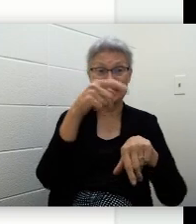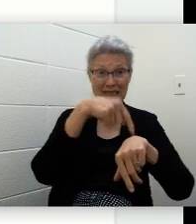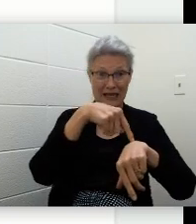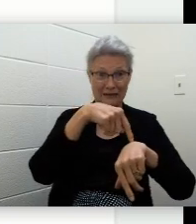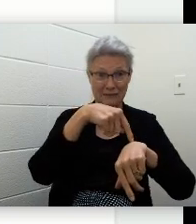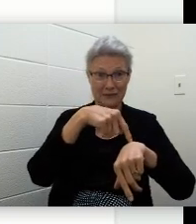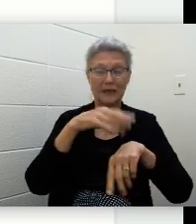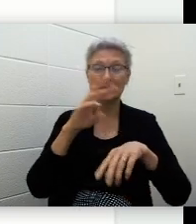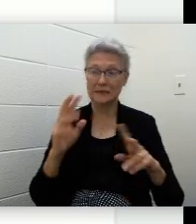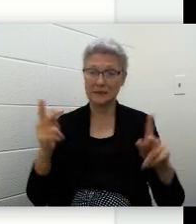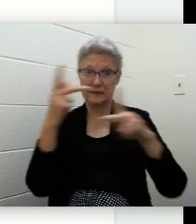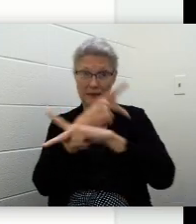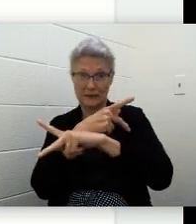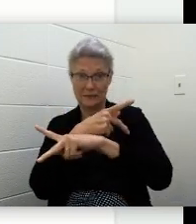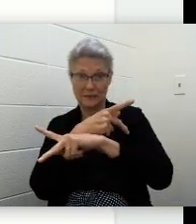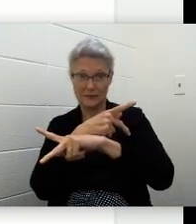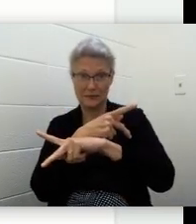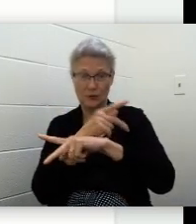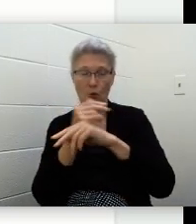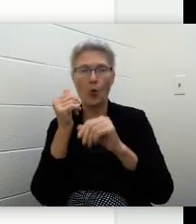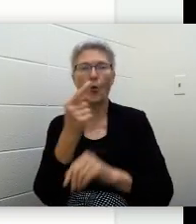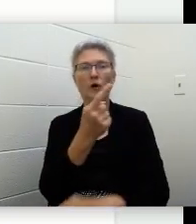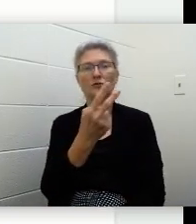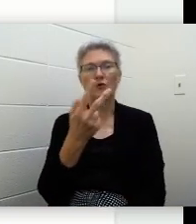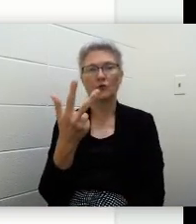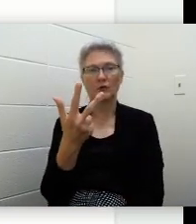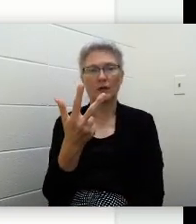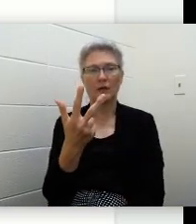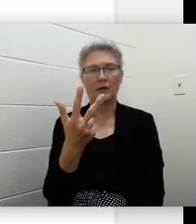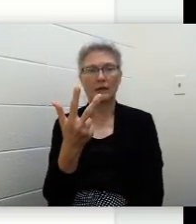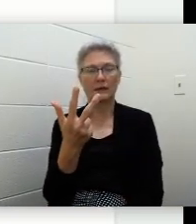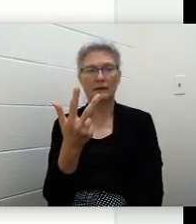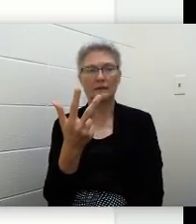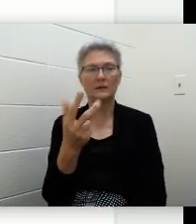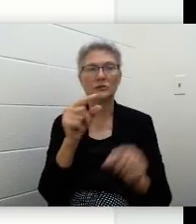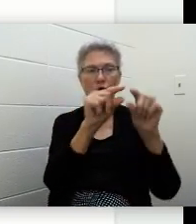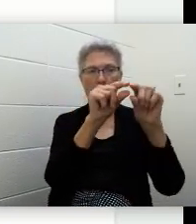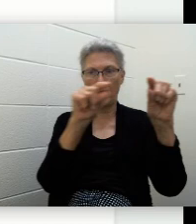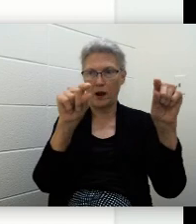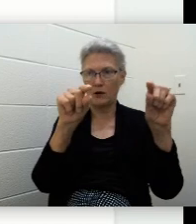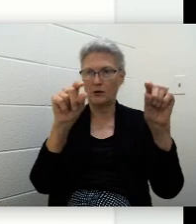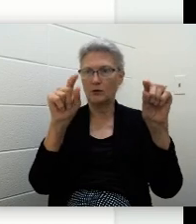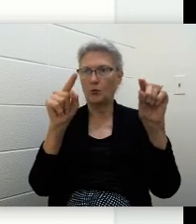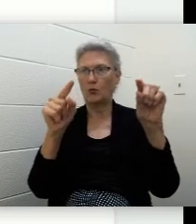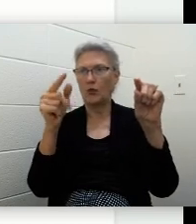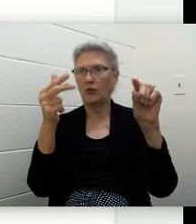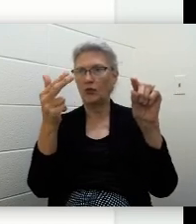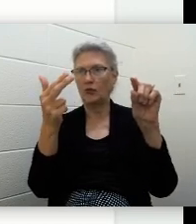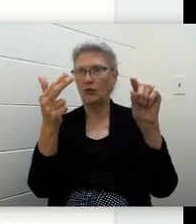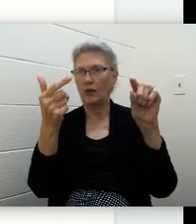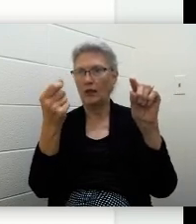go. 1, 2, 3. There's 2 groups of 13.